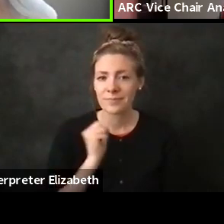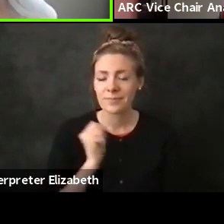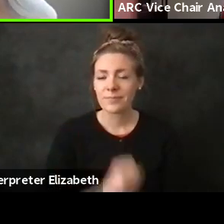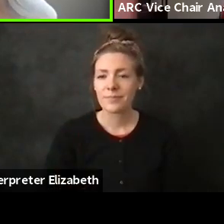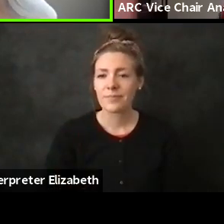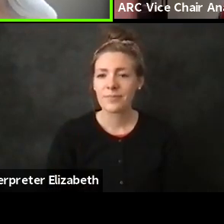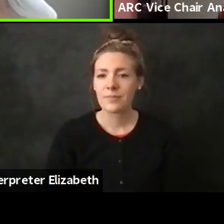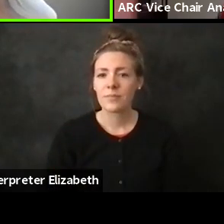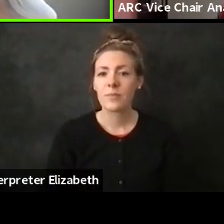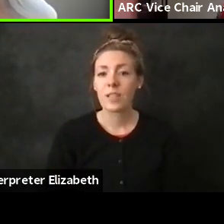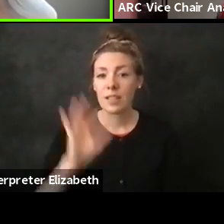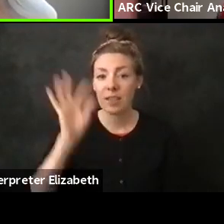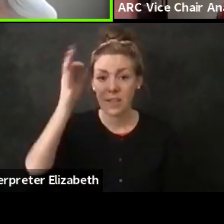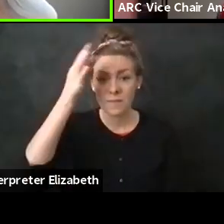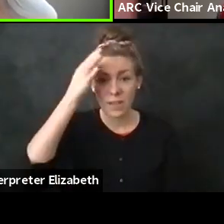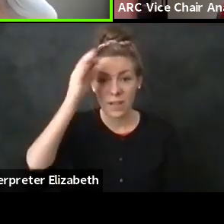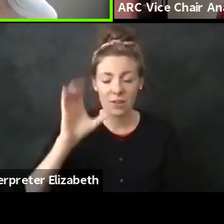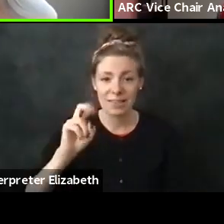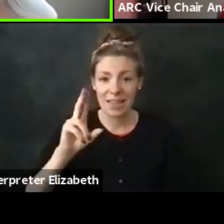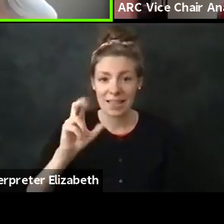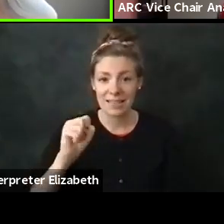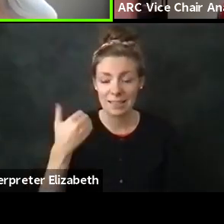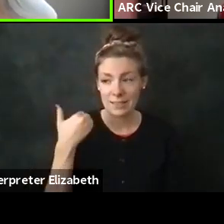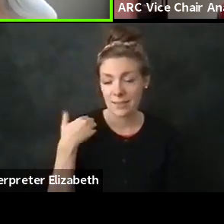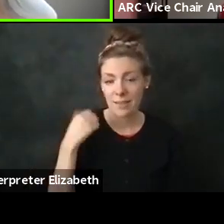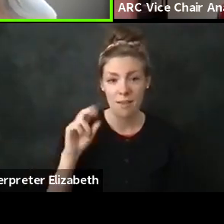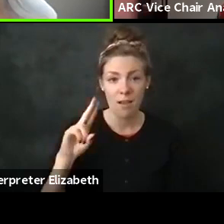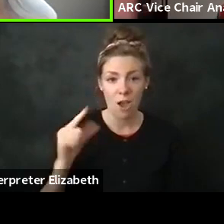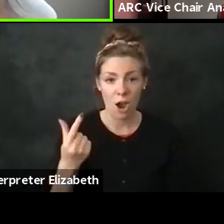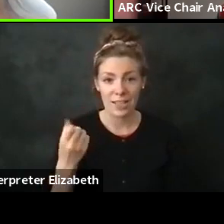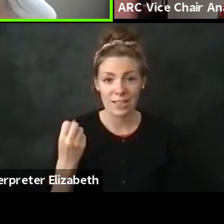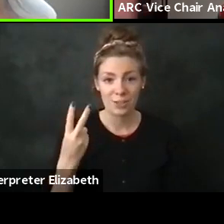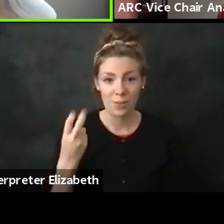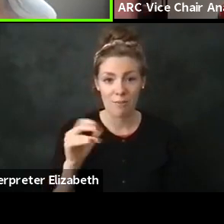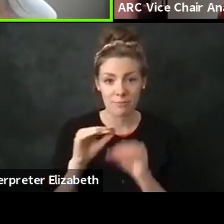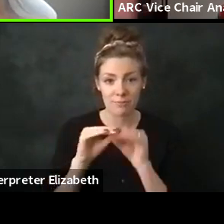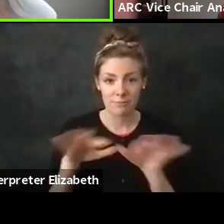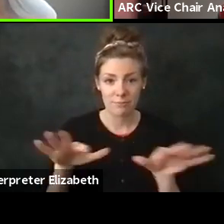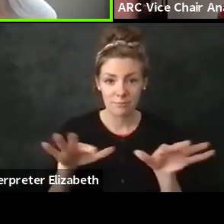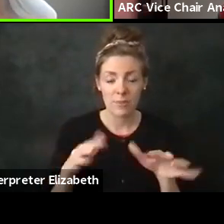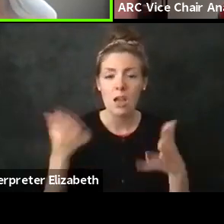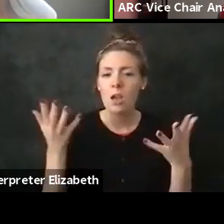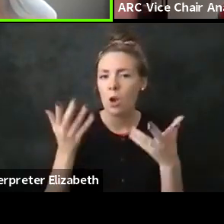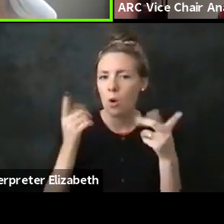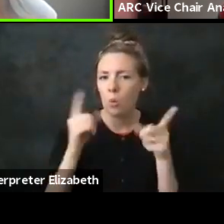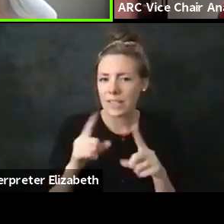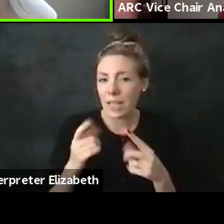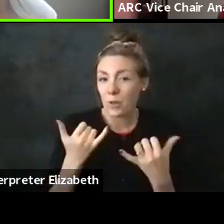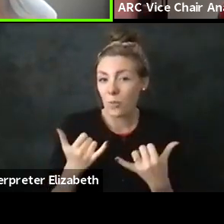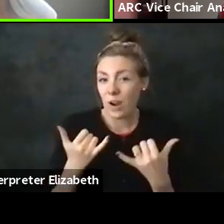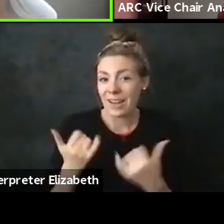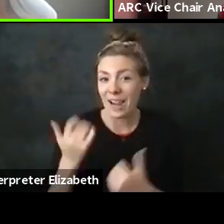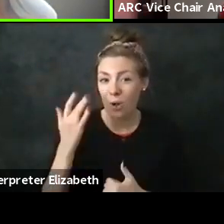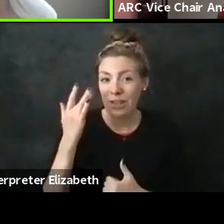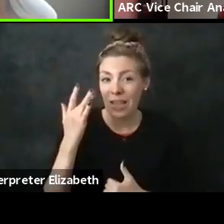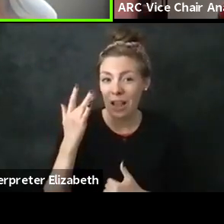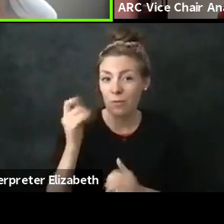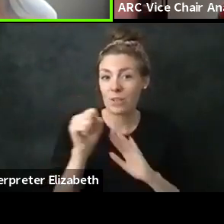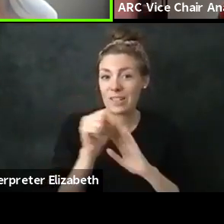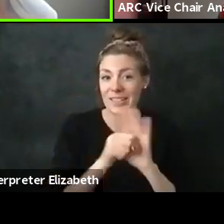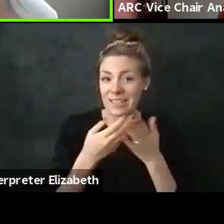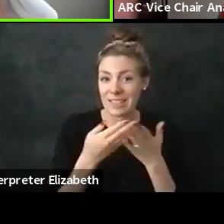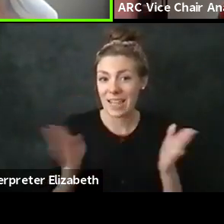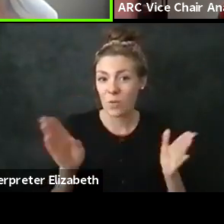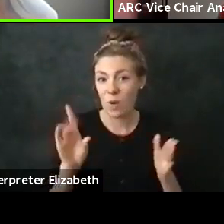The federal census came out August 12th. And what's happening right now is the California statewide